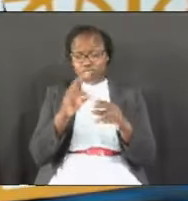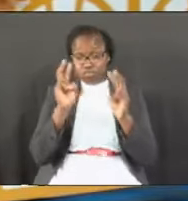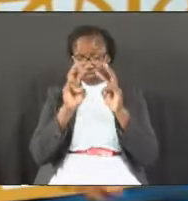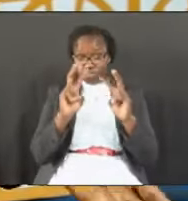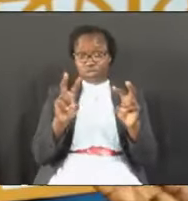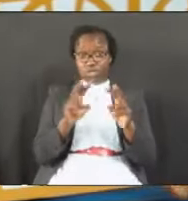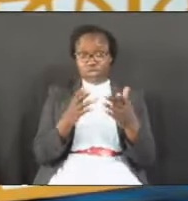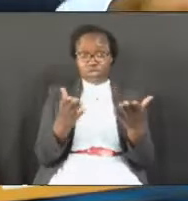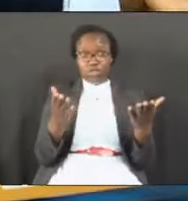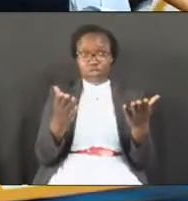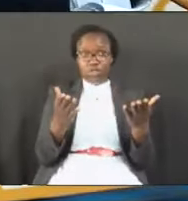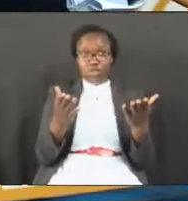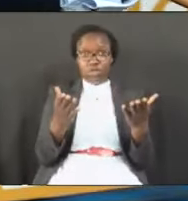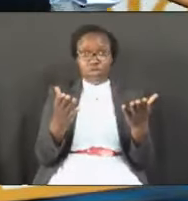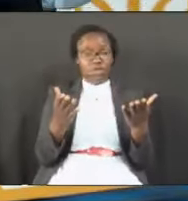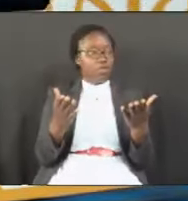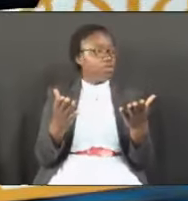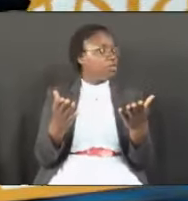Jesus is here from now.